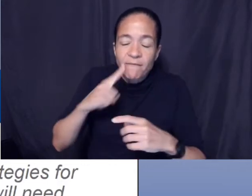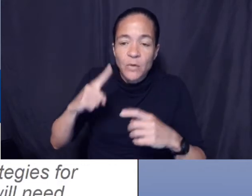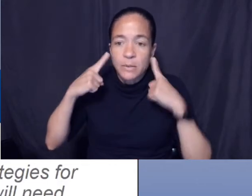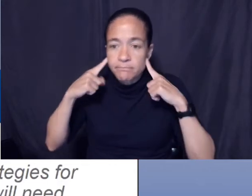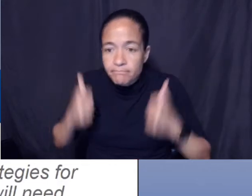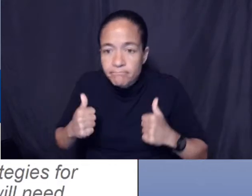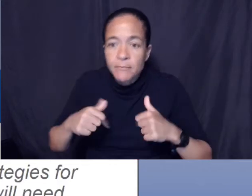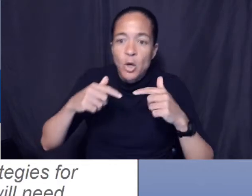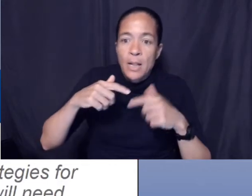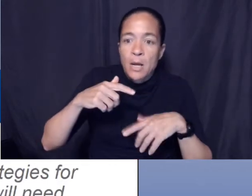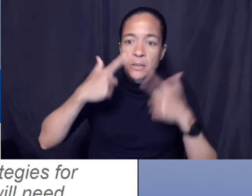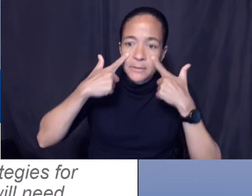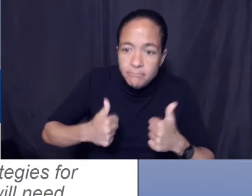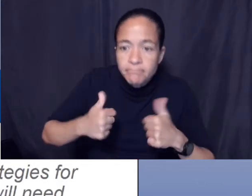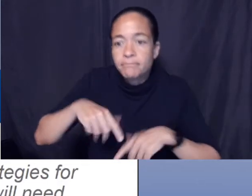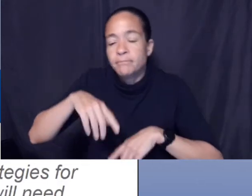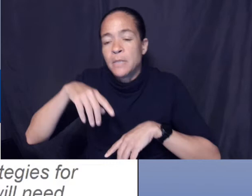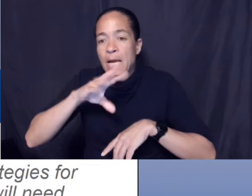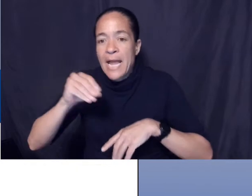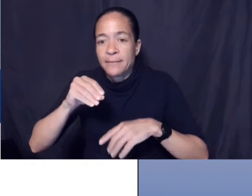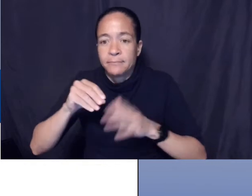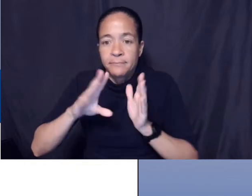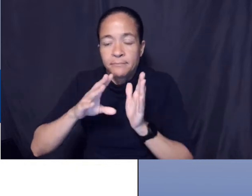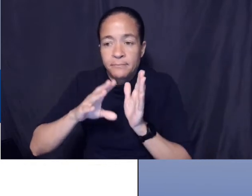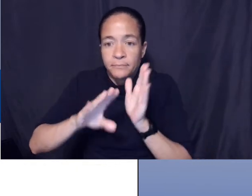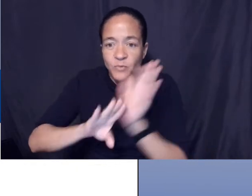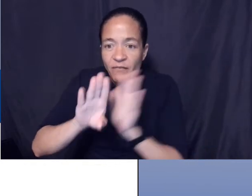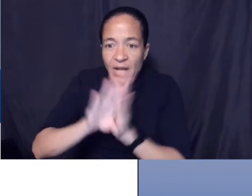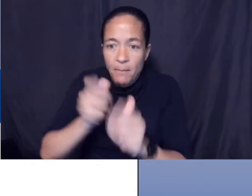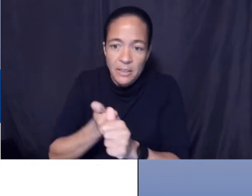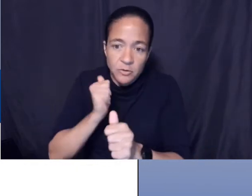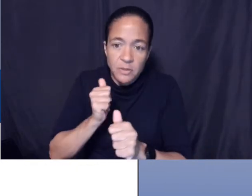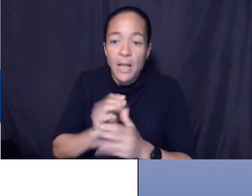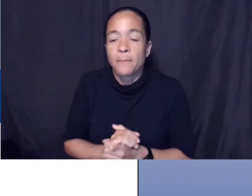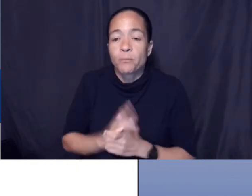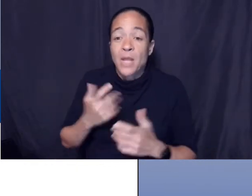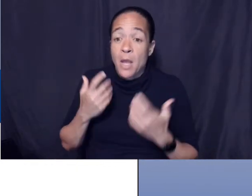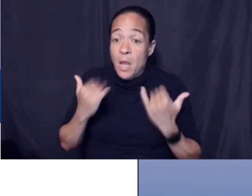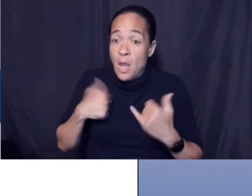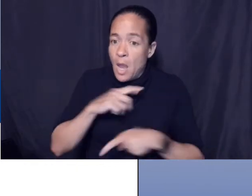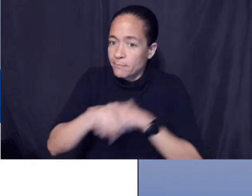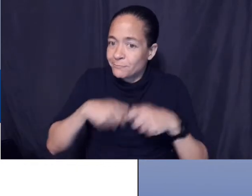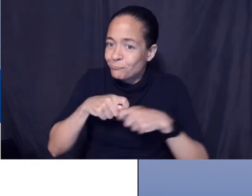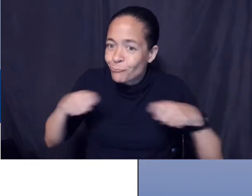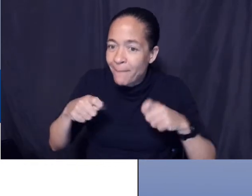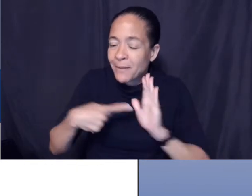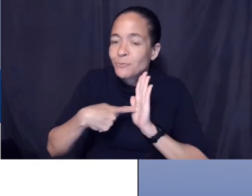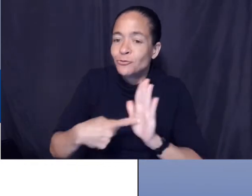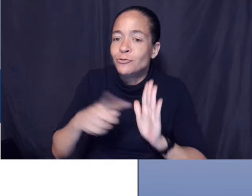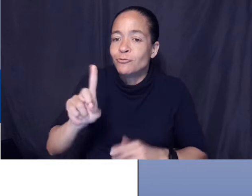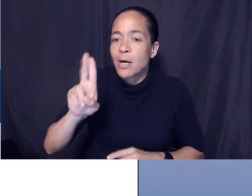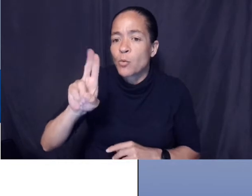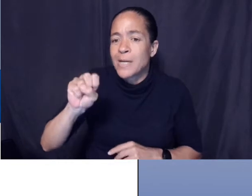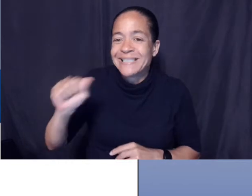loss and developmental delay where appropriate. So I'm going to end the talk by showing you kind of where we are in the